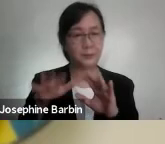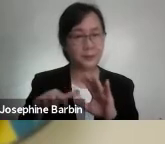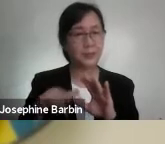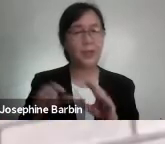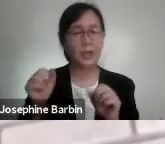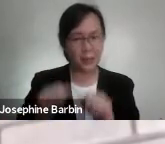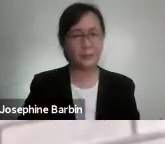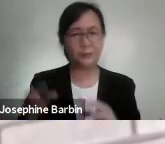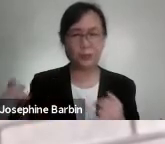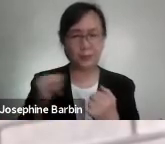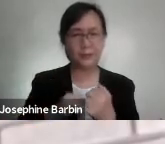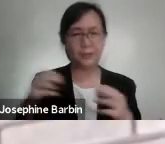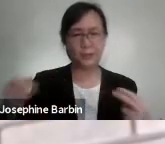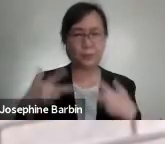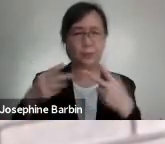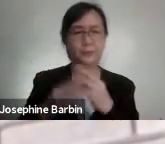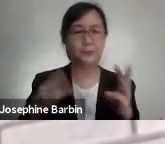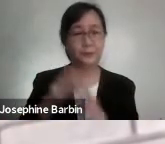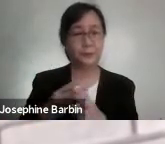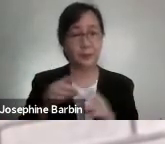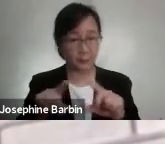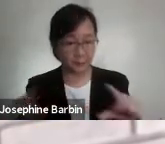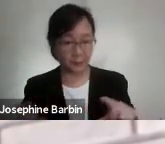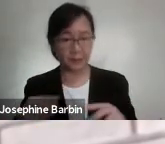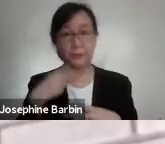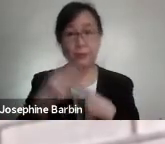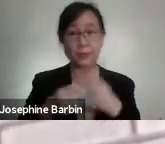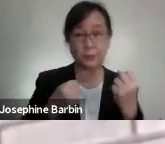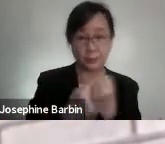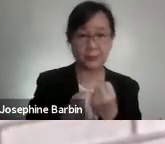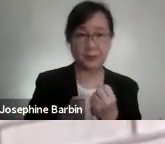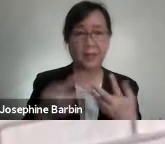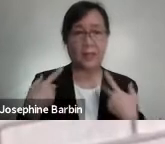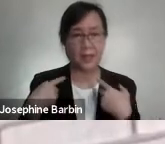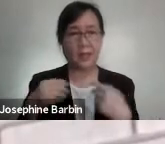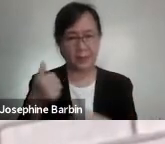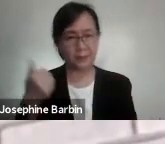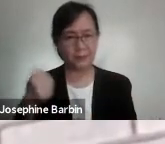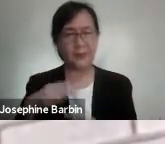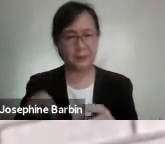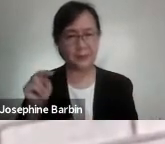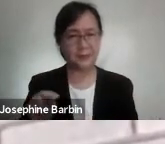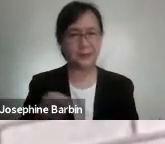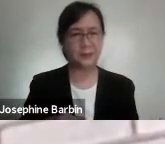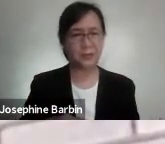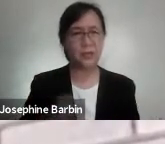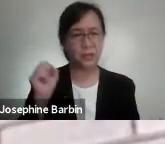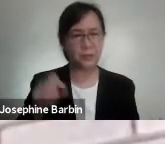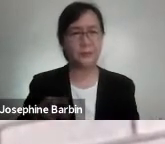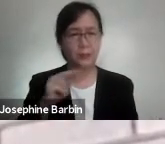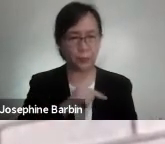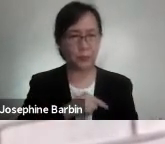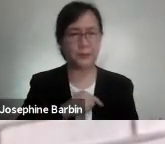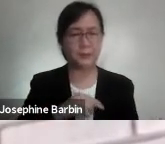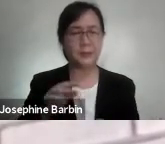digital world. Subtitles and voice support and any other help they might need should be the normal settings so they can